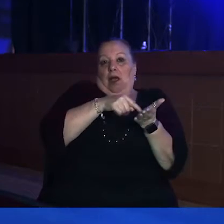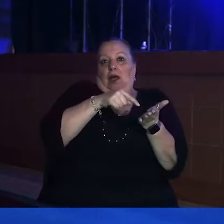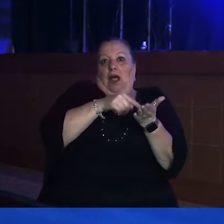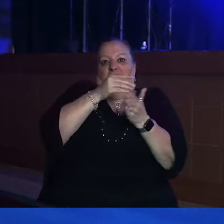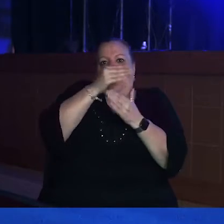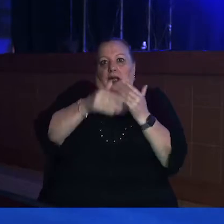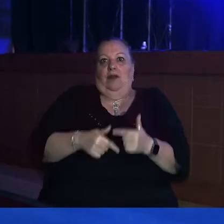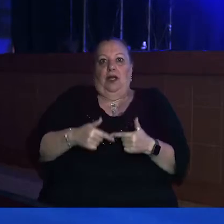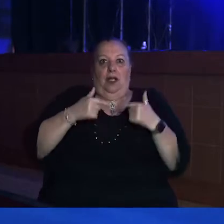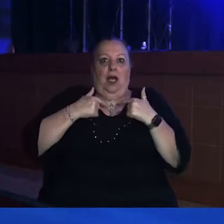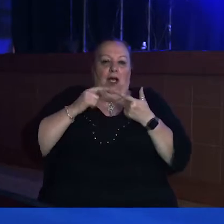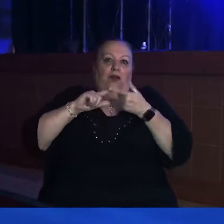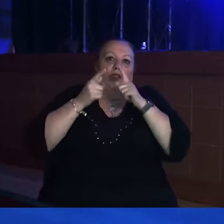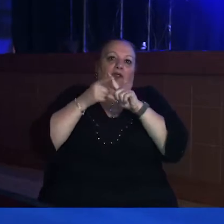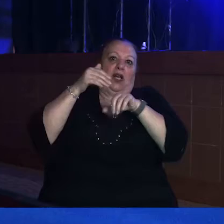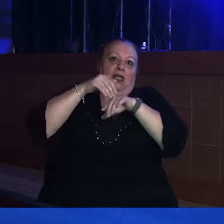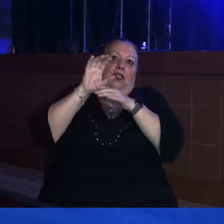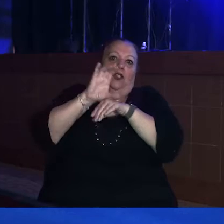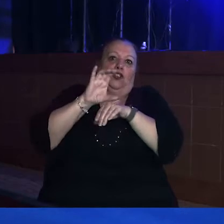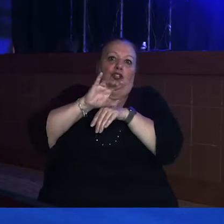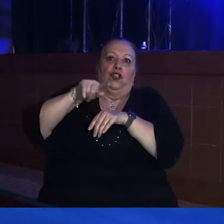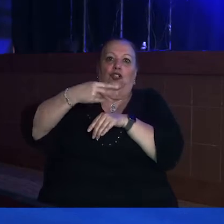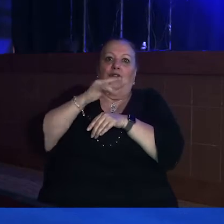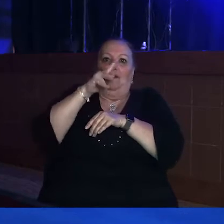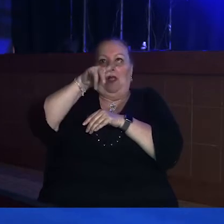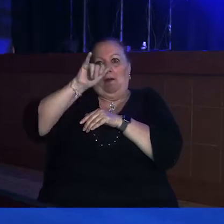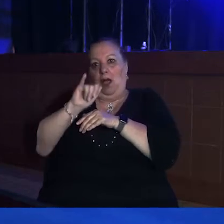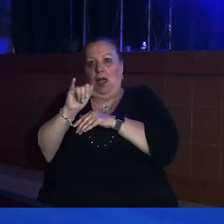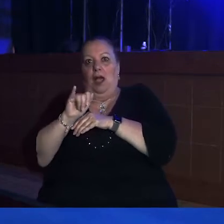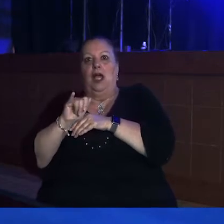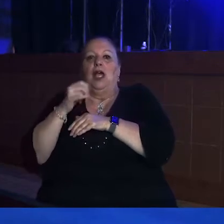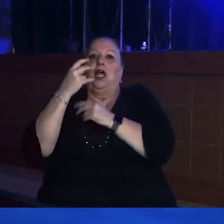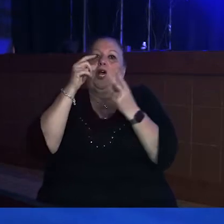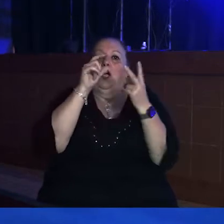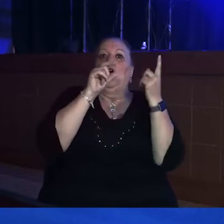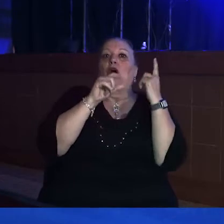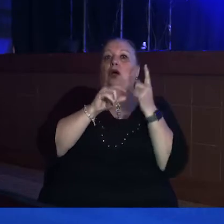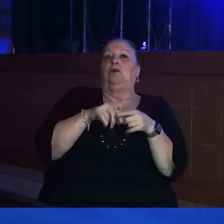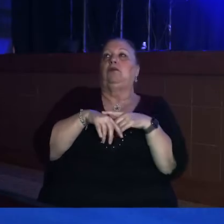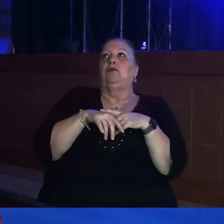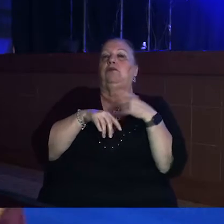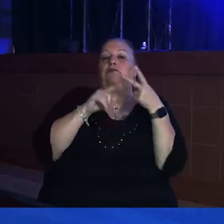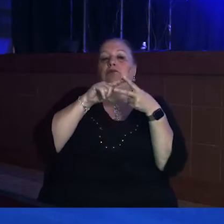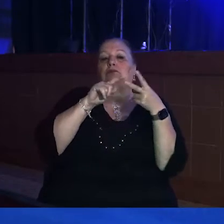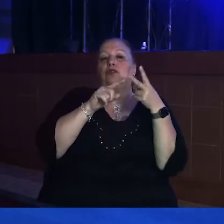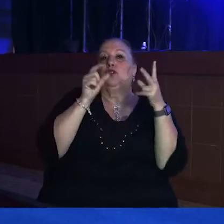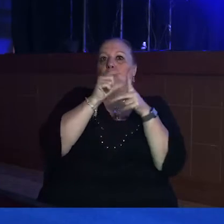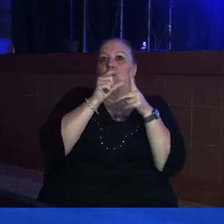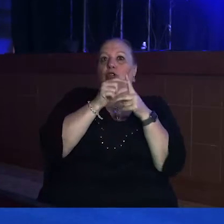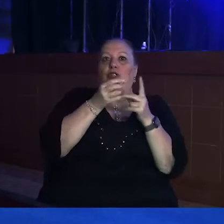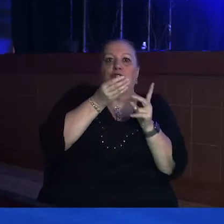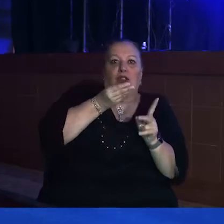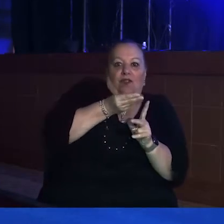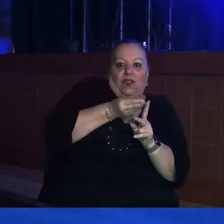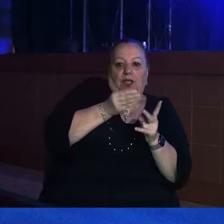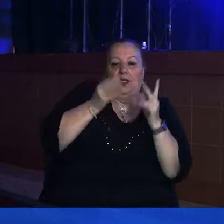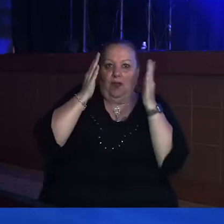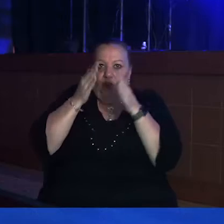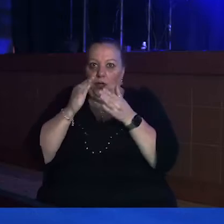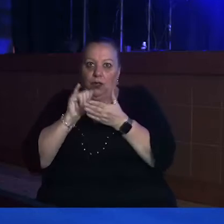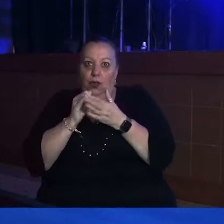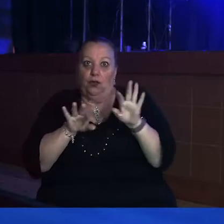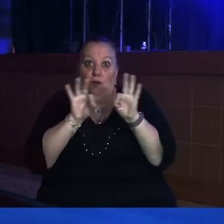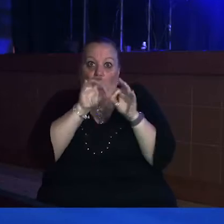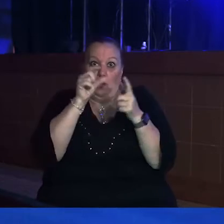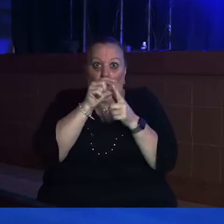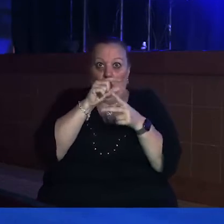friends at the church in Philippi. Let me give you two words that have helped me through all of this. Feed and focus. Feed and focus. Those are important words. What